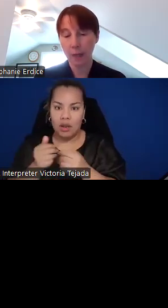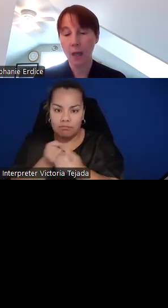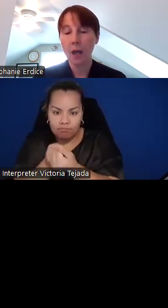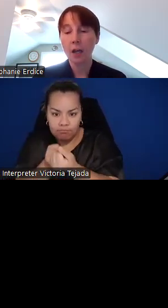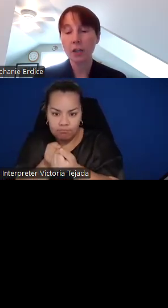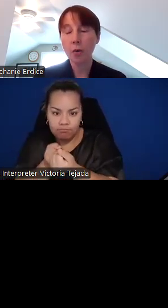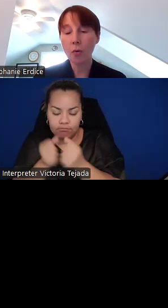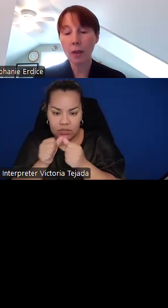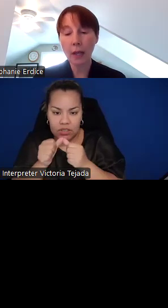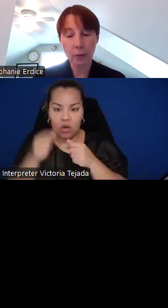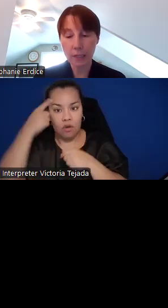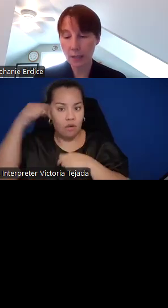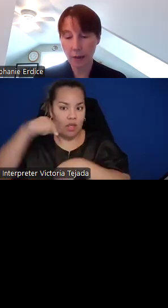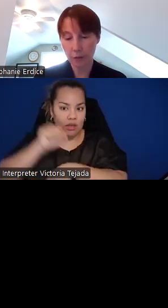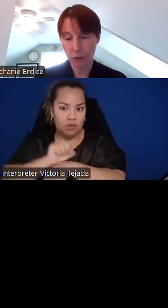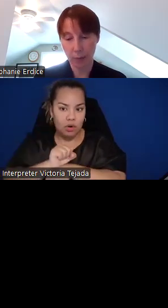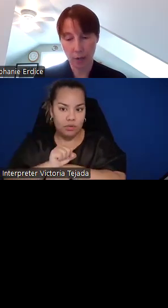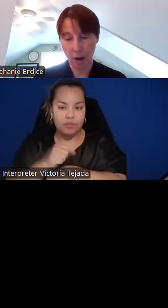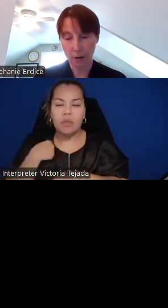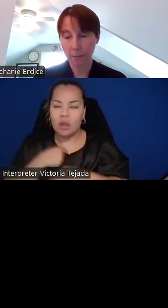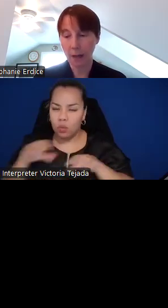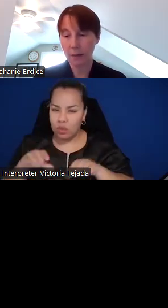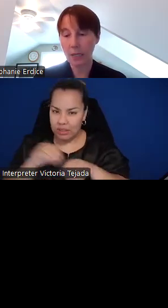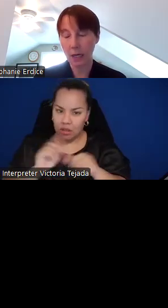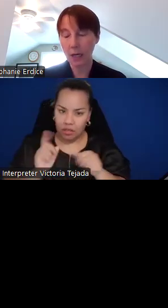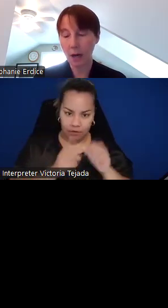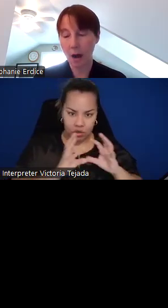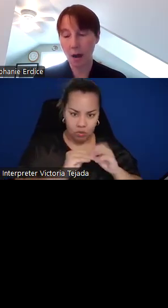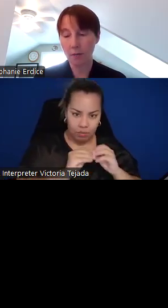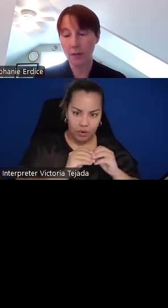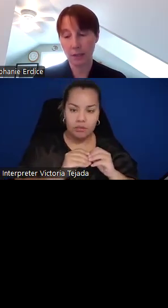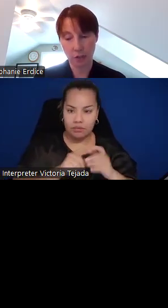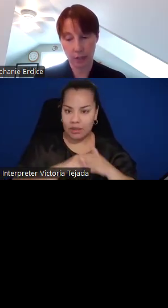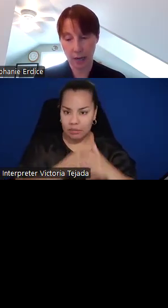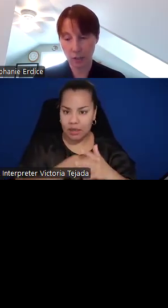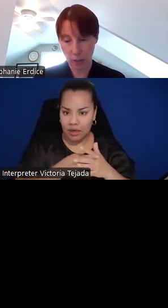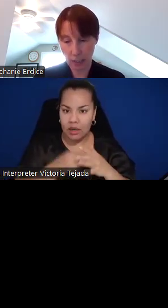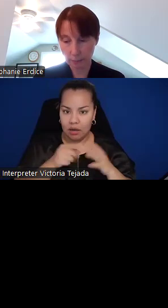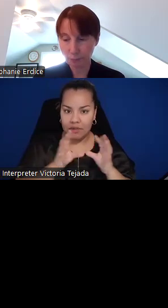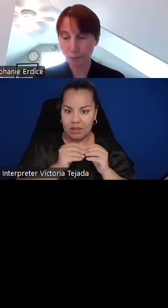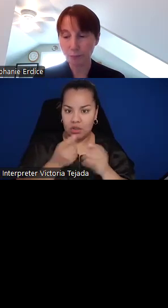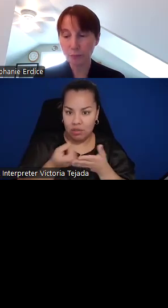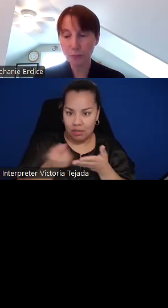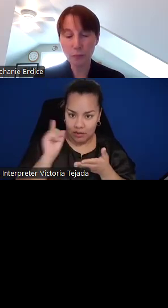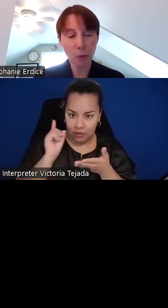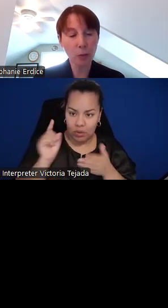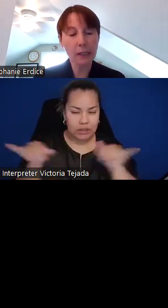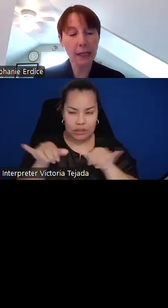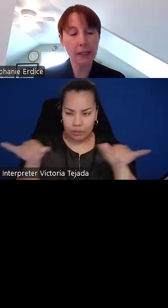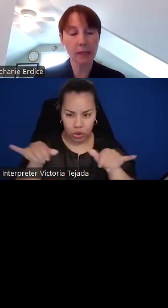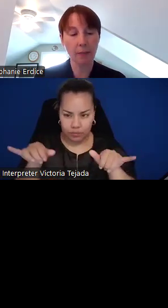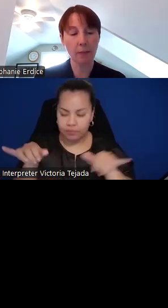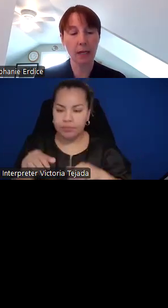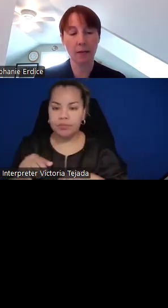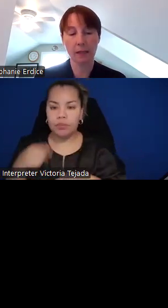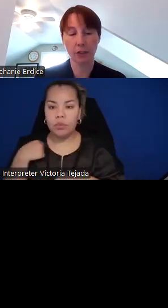work. So, like we did in that first webinar at the beginning of the session last week, we want to